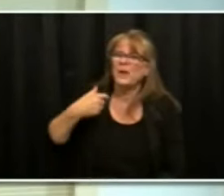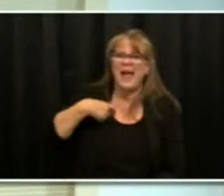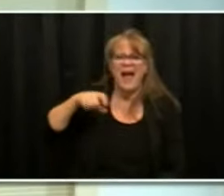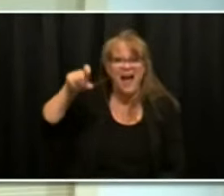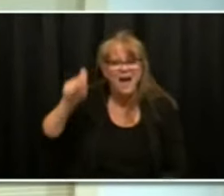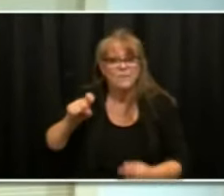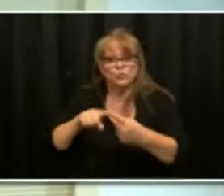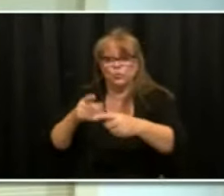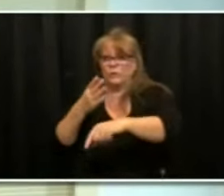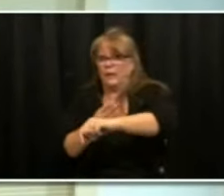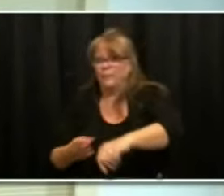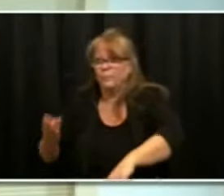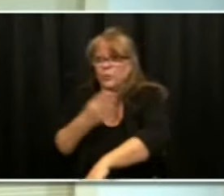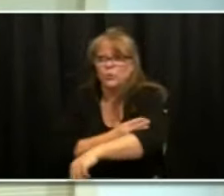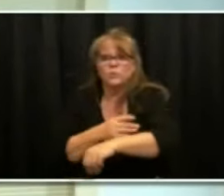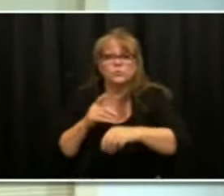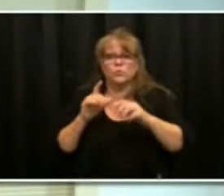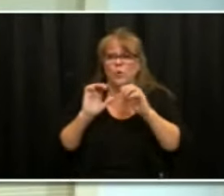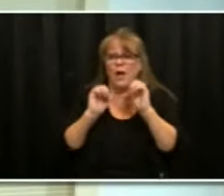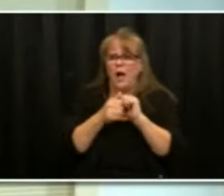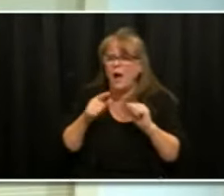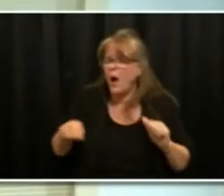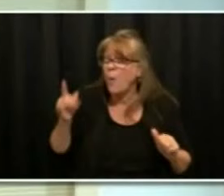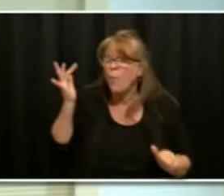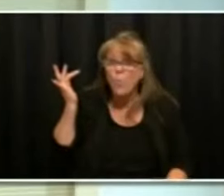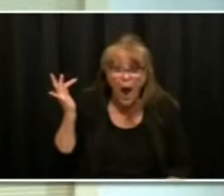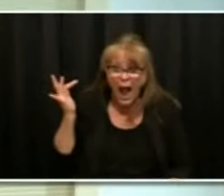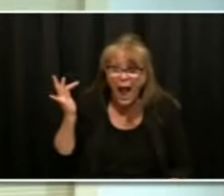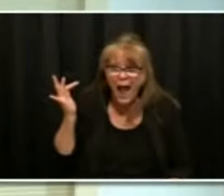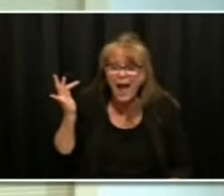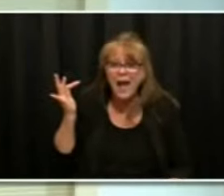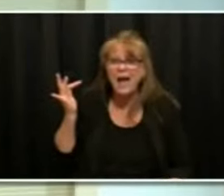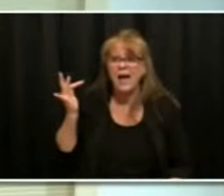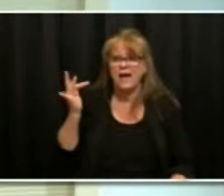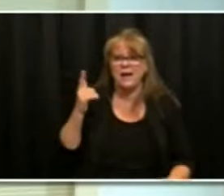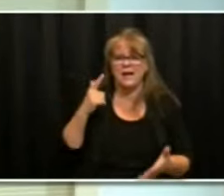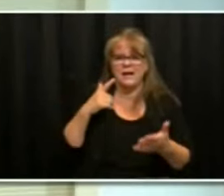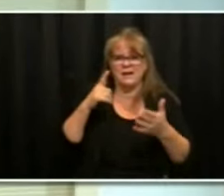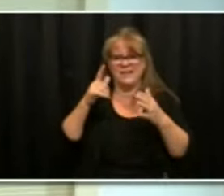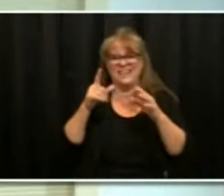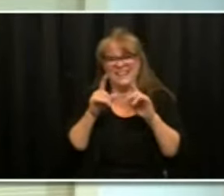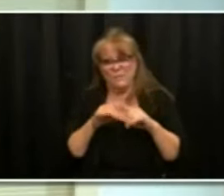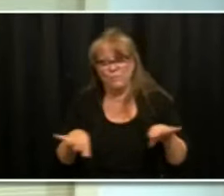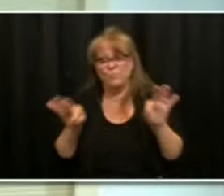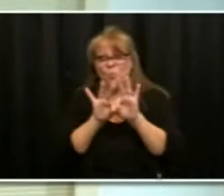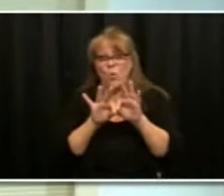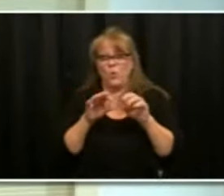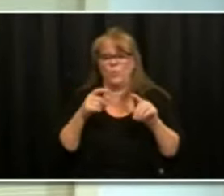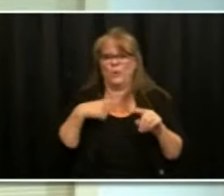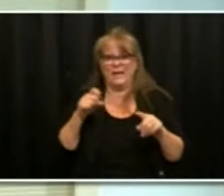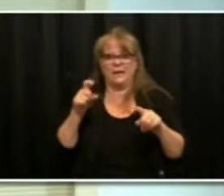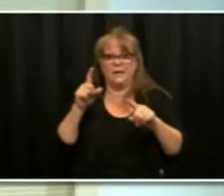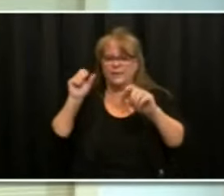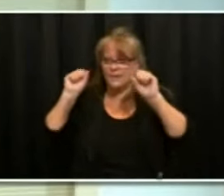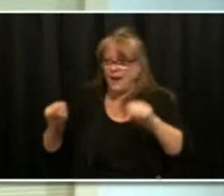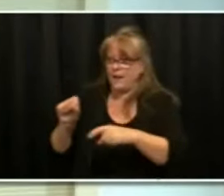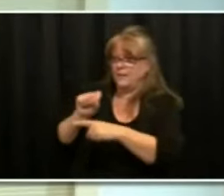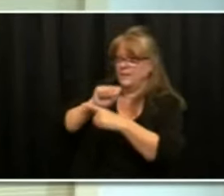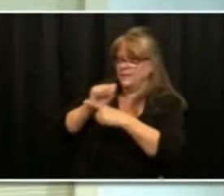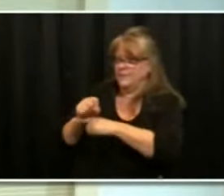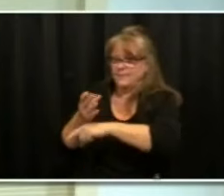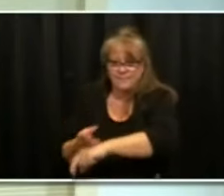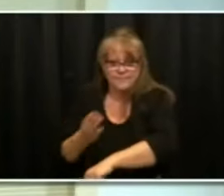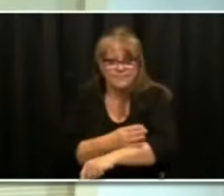general public why these measures are important, what we can do better, and of course how policy can serve as an